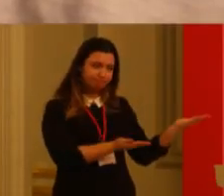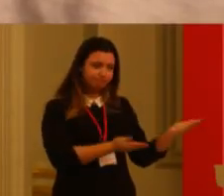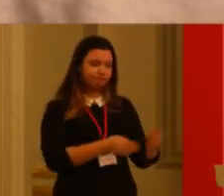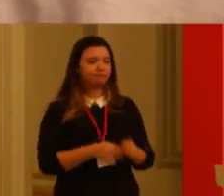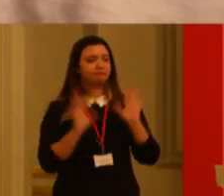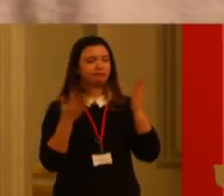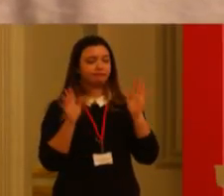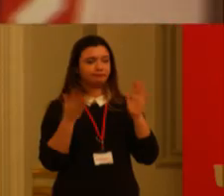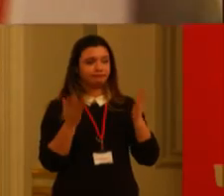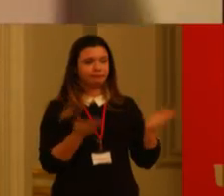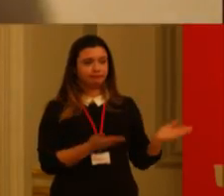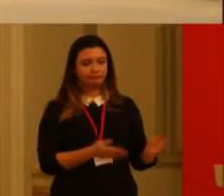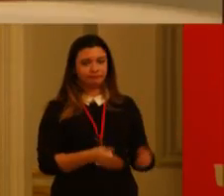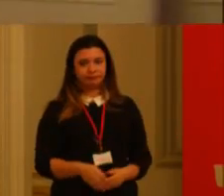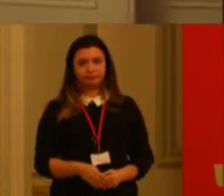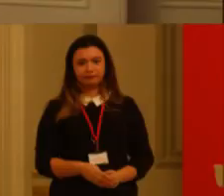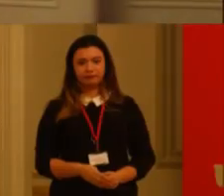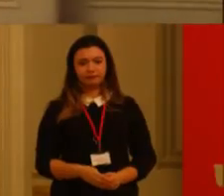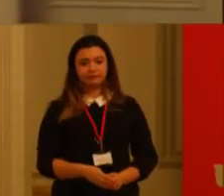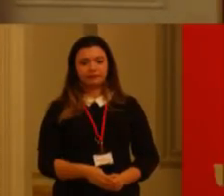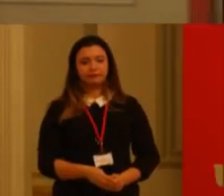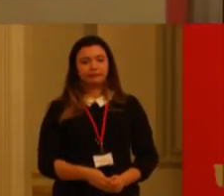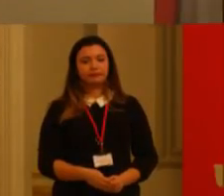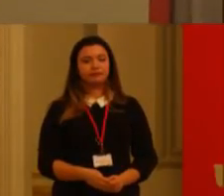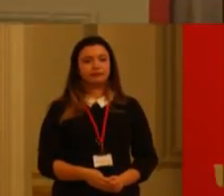GDN. The floor is yours, ma'am. Welcome.